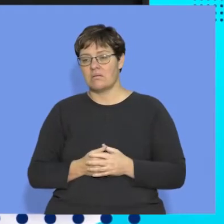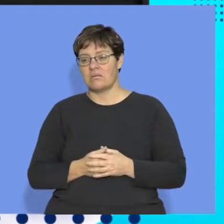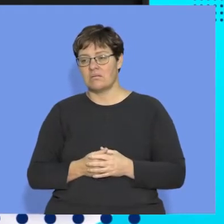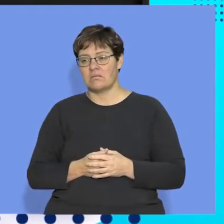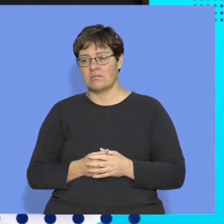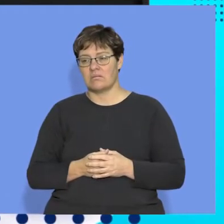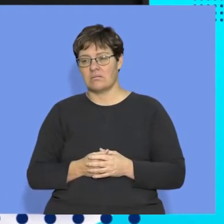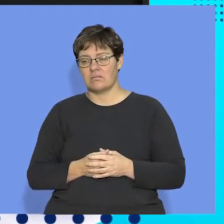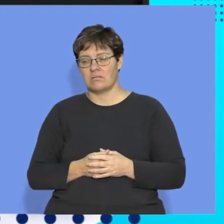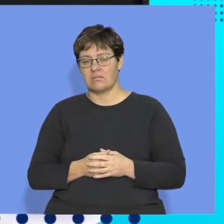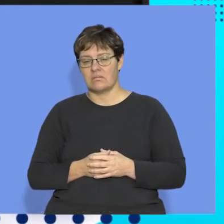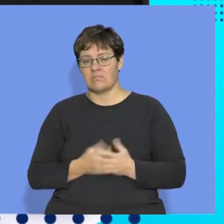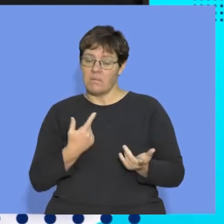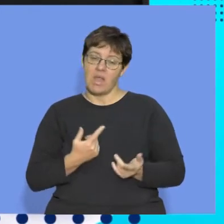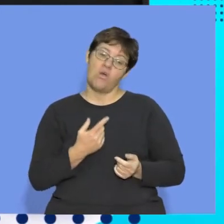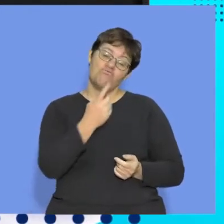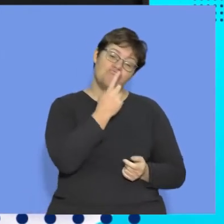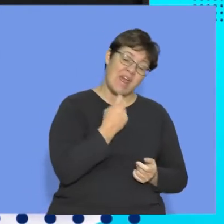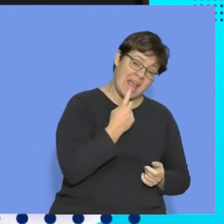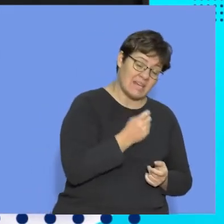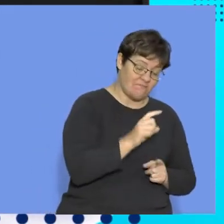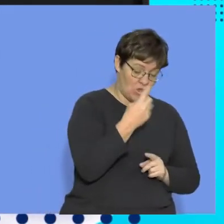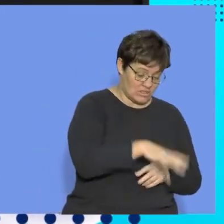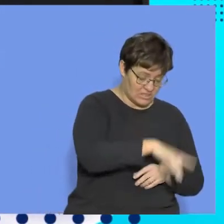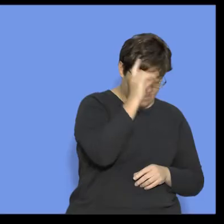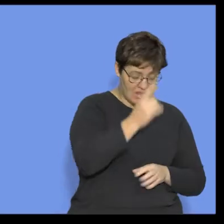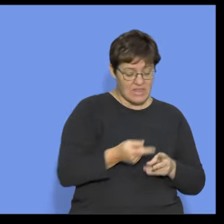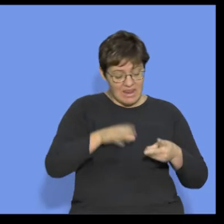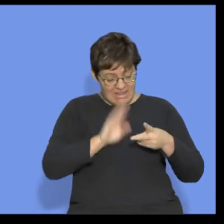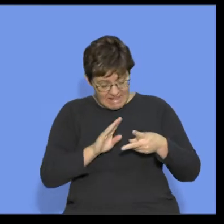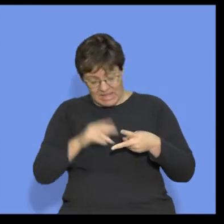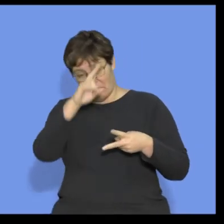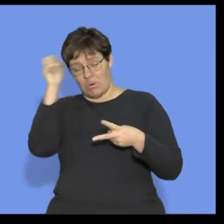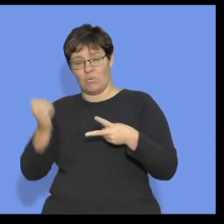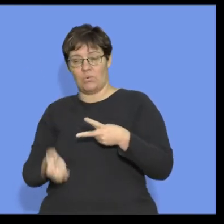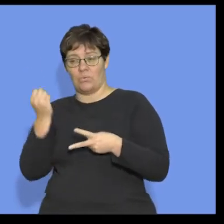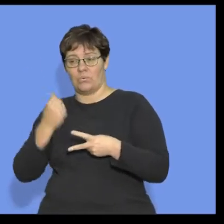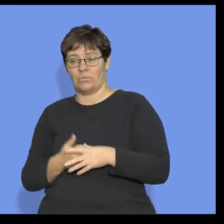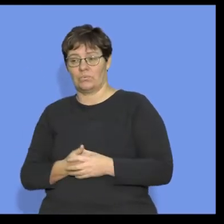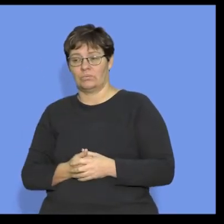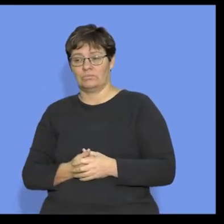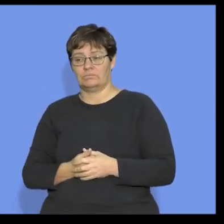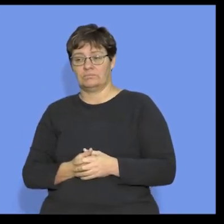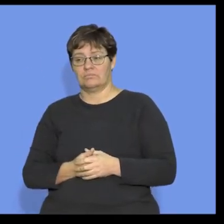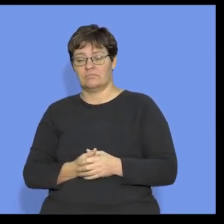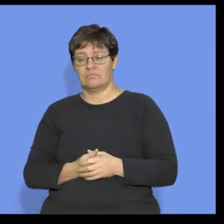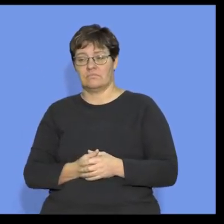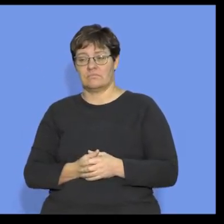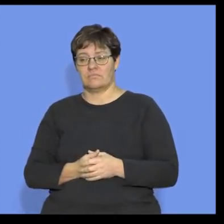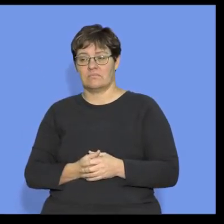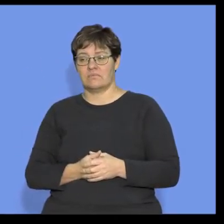getting red followed by blue. So it implies if you get red followed by